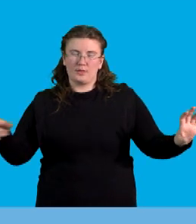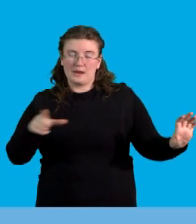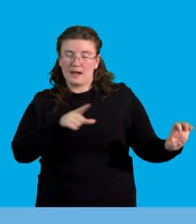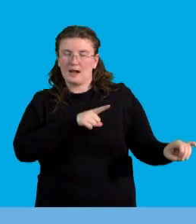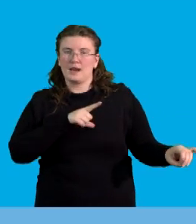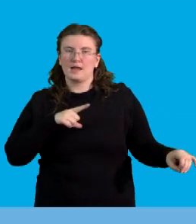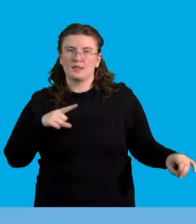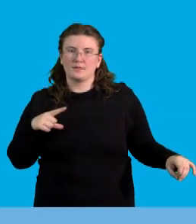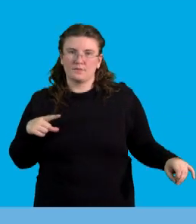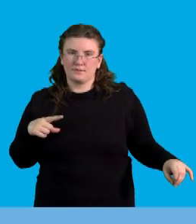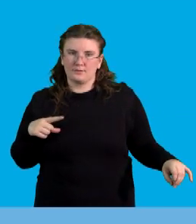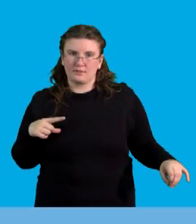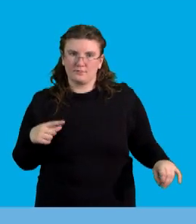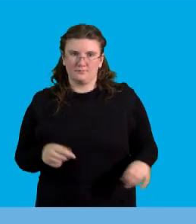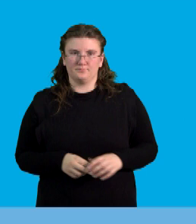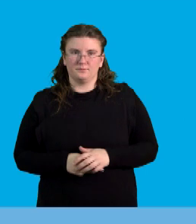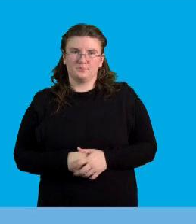a conductor,